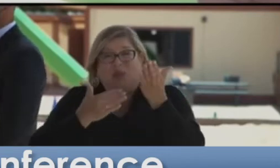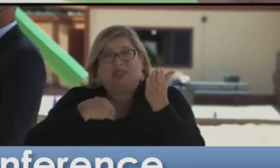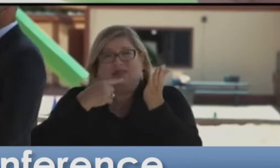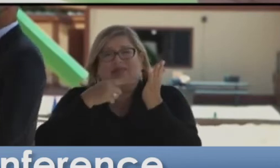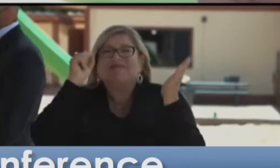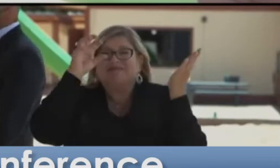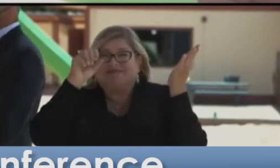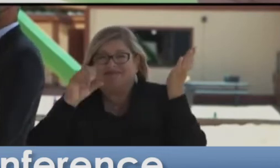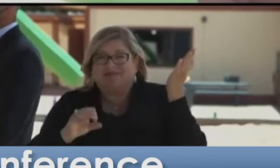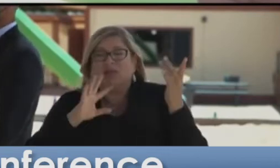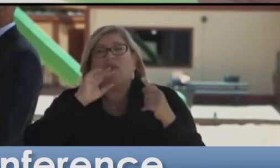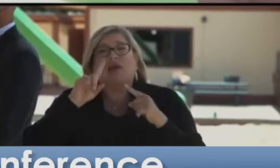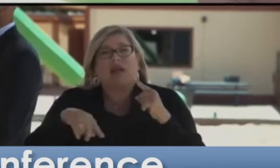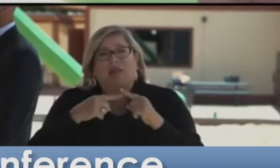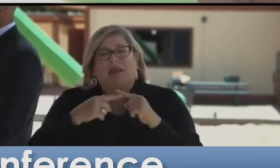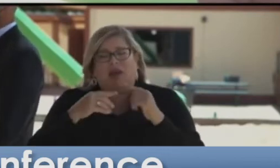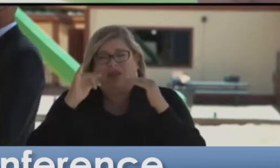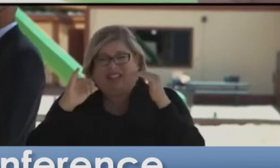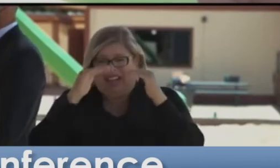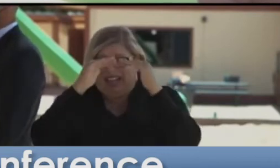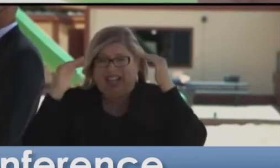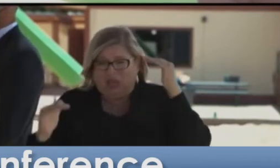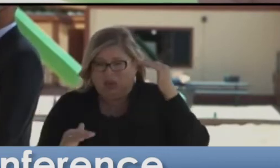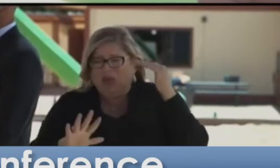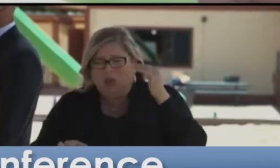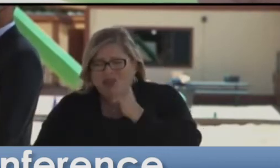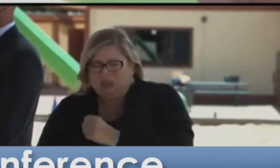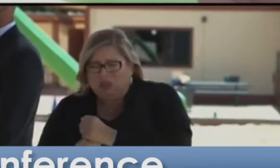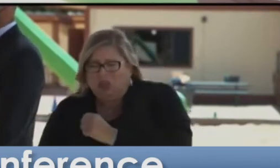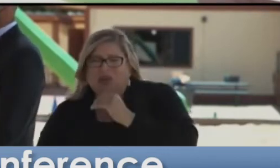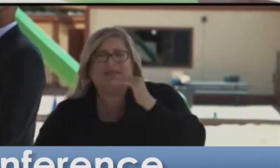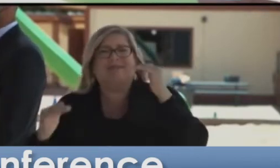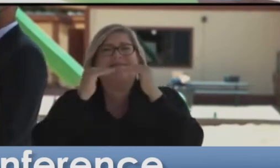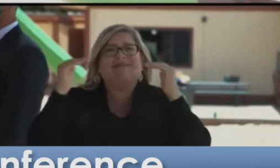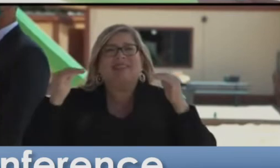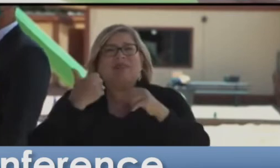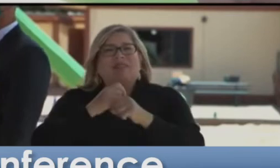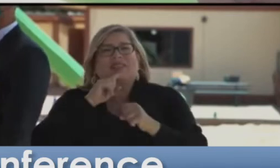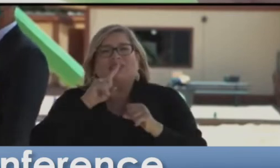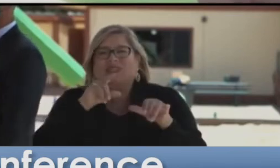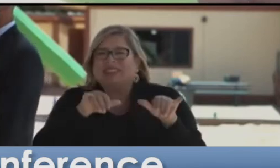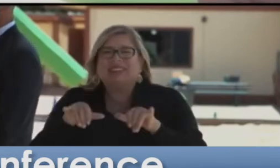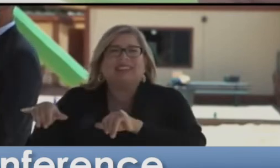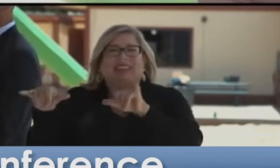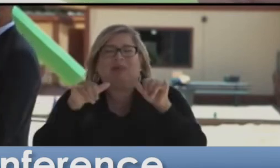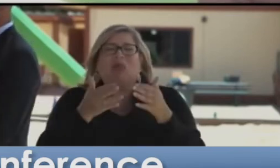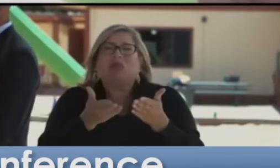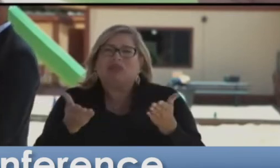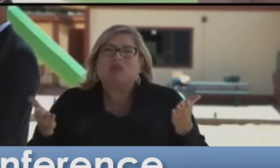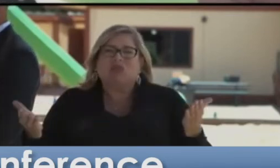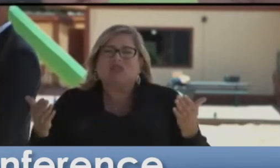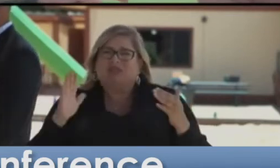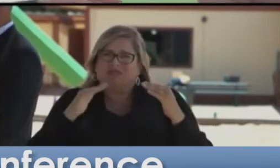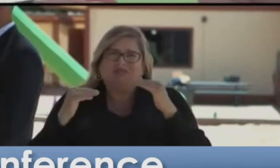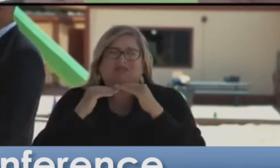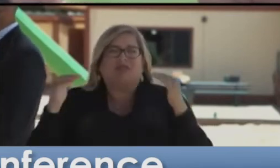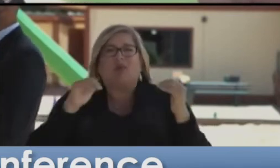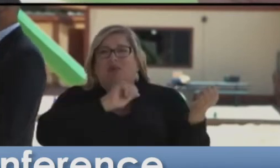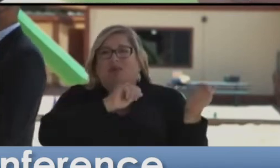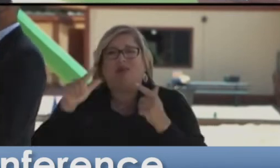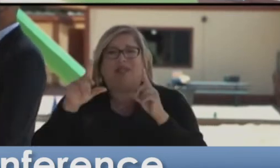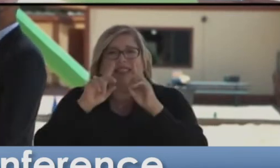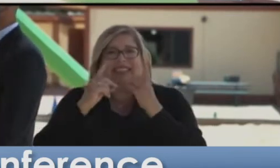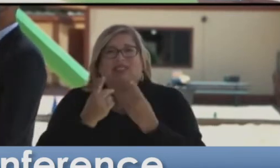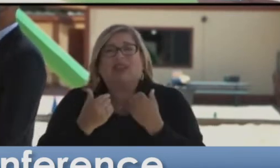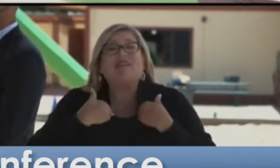gaps and advancing the needs of low-income communities and providing the same resources that districts where